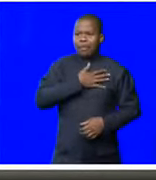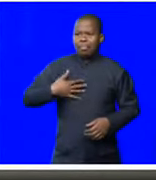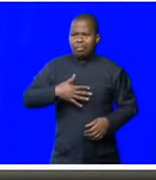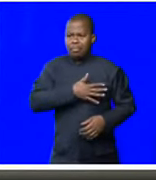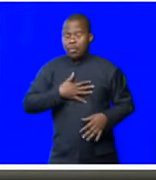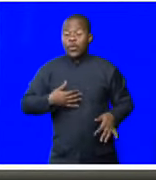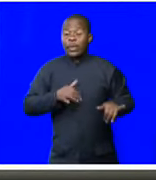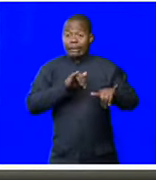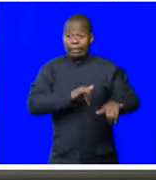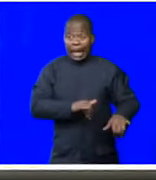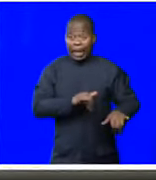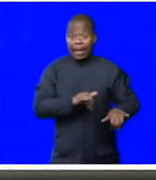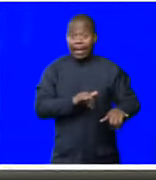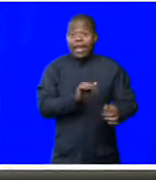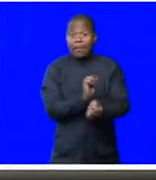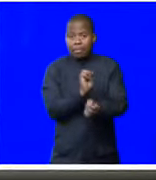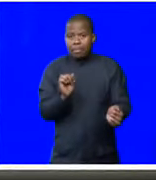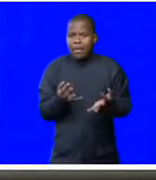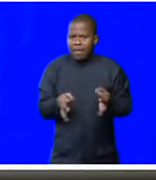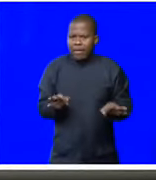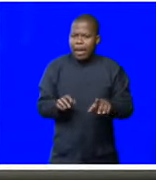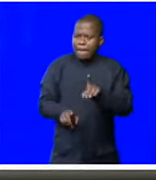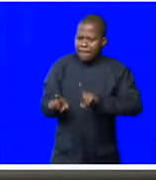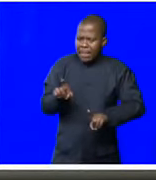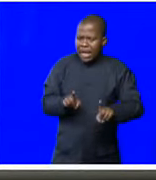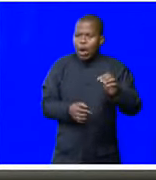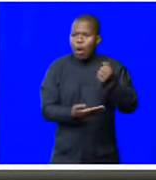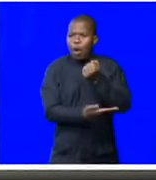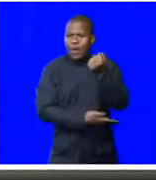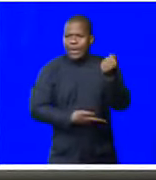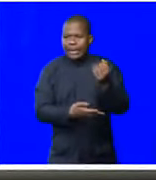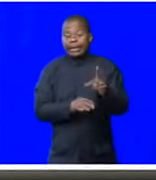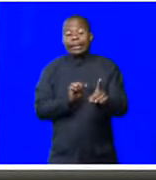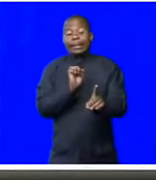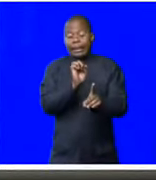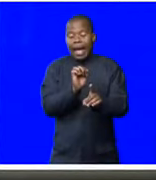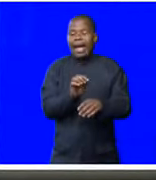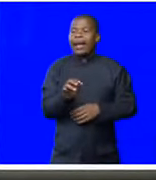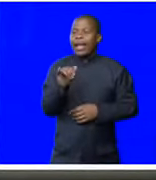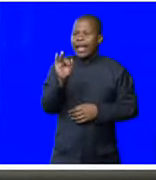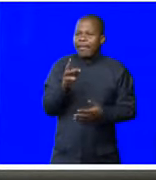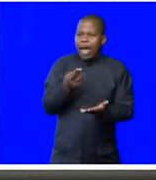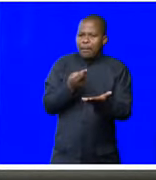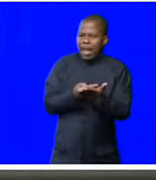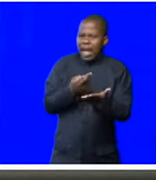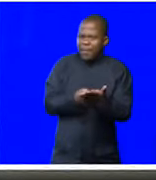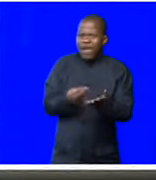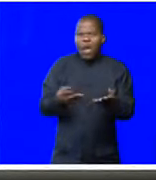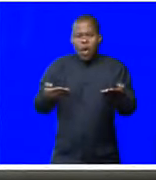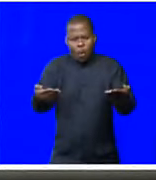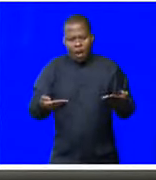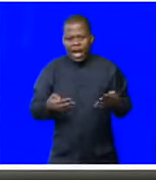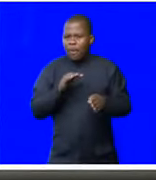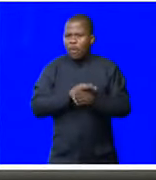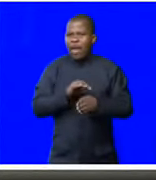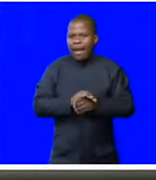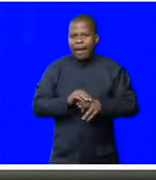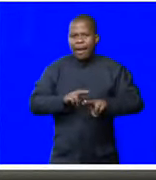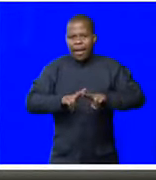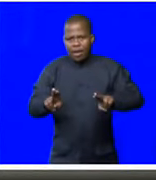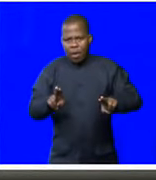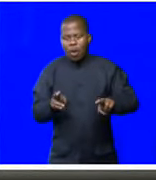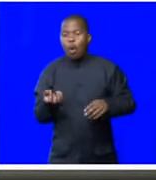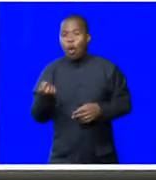correctional services that he or she is encountering problems outside or he doesn't have a place to stay,